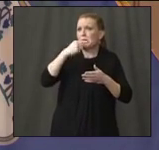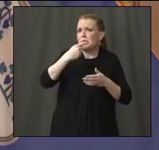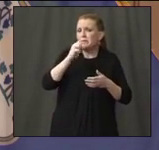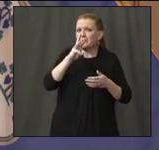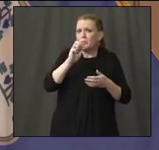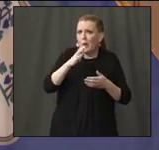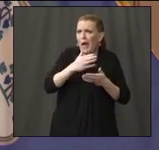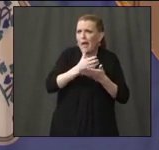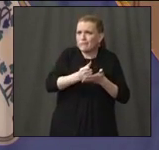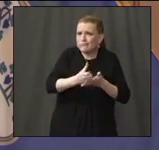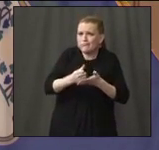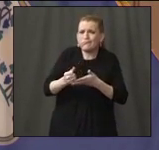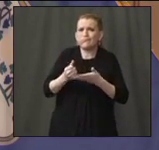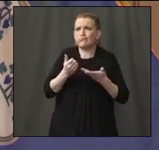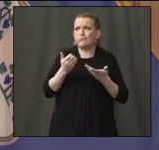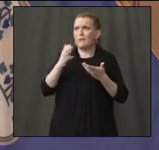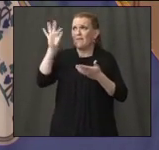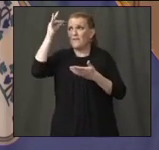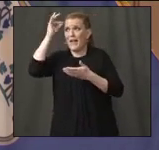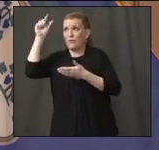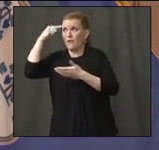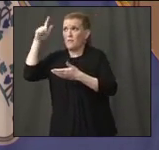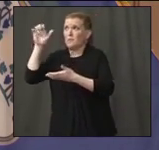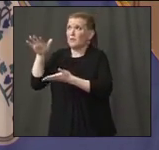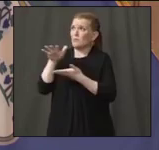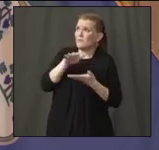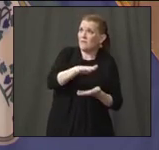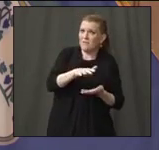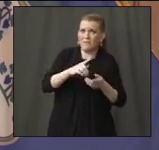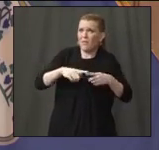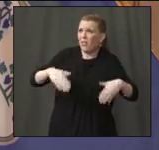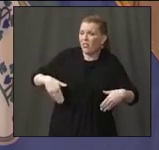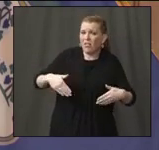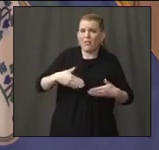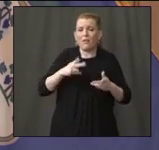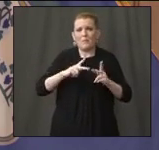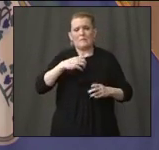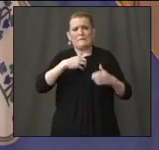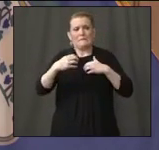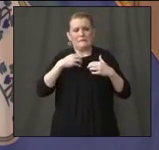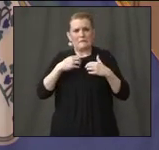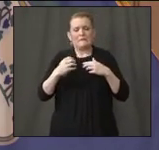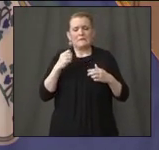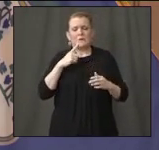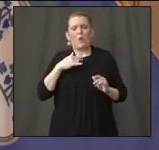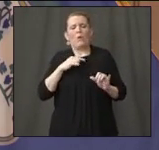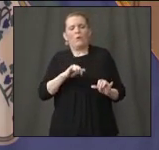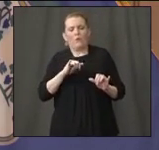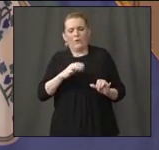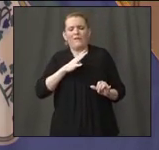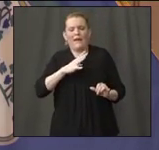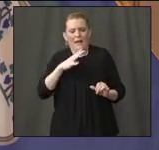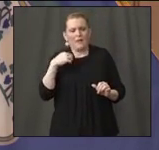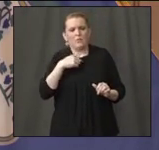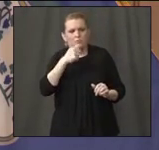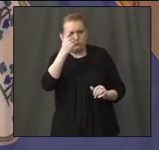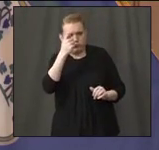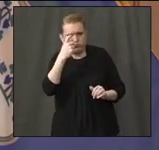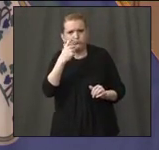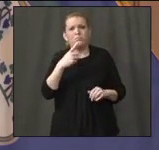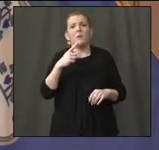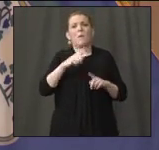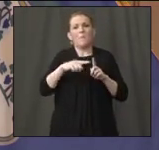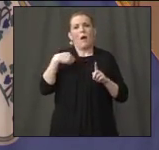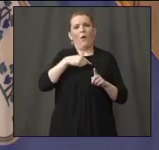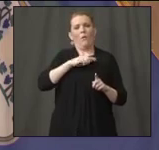very strong corporate relationships, and that gives us a big advantage in terms of getting what we need to do the testing. You